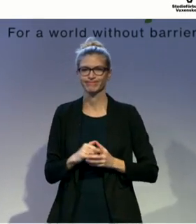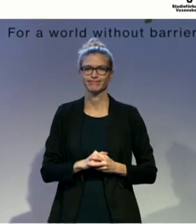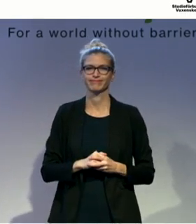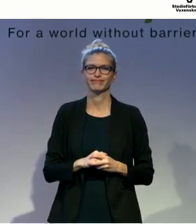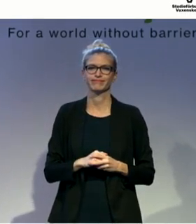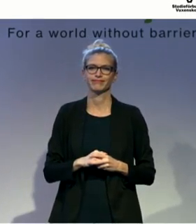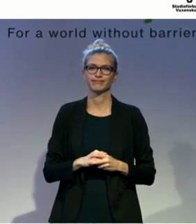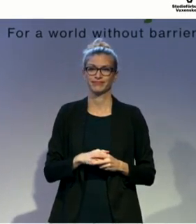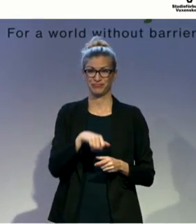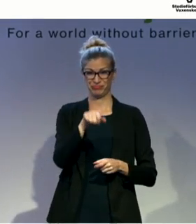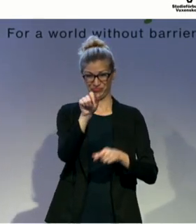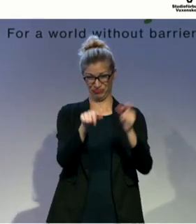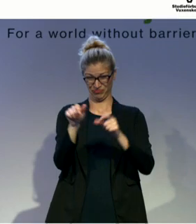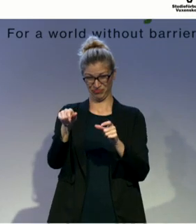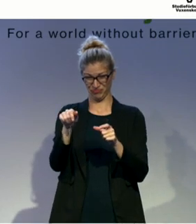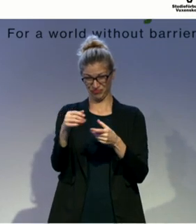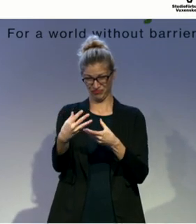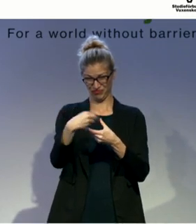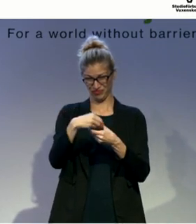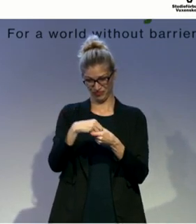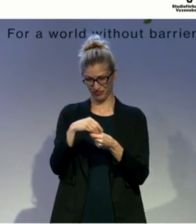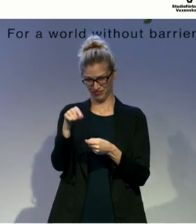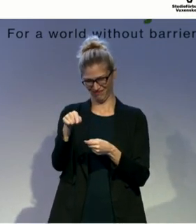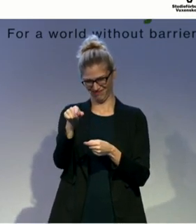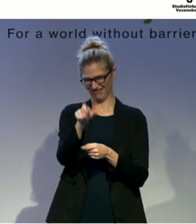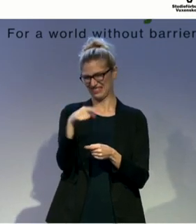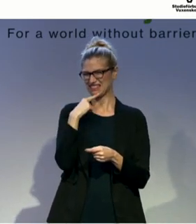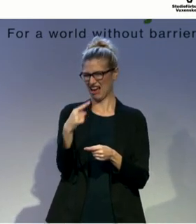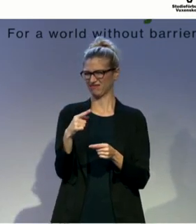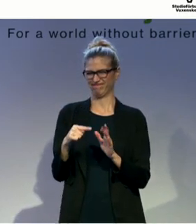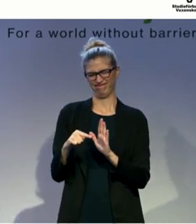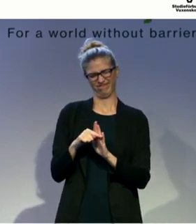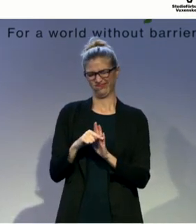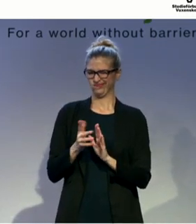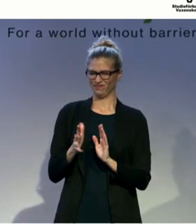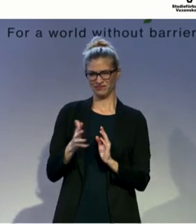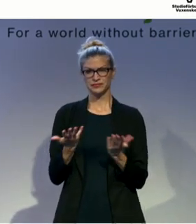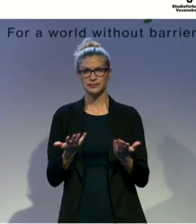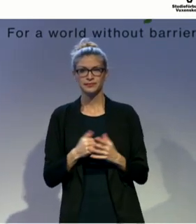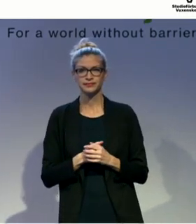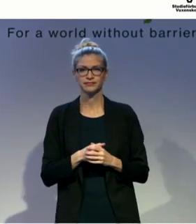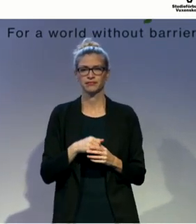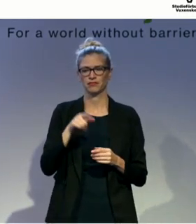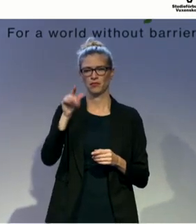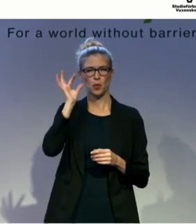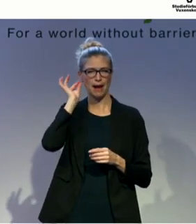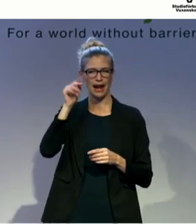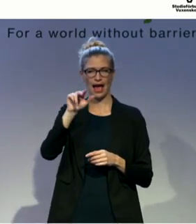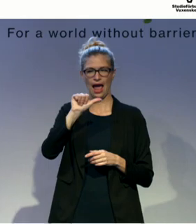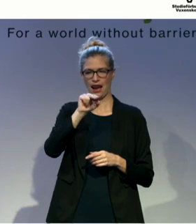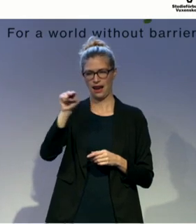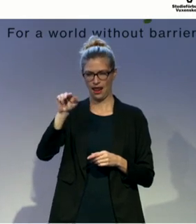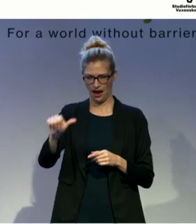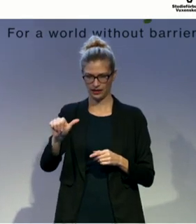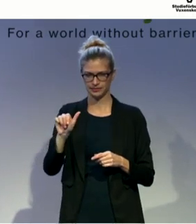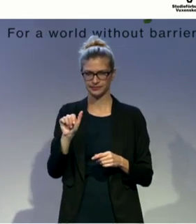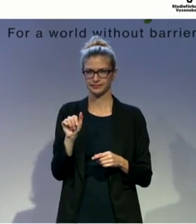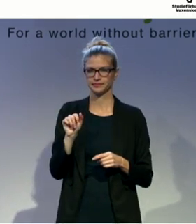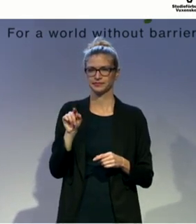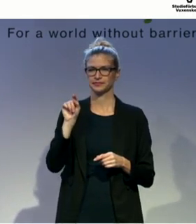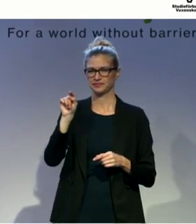participants. One of them, Anna Hildingsson, went out to different local party organizations and asked for